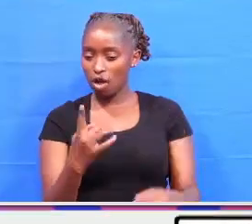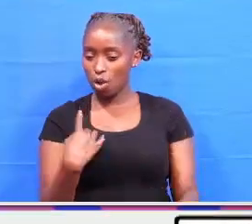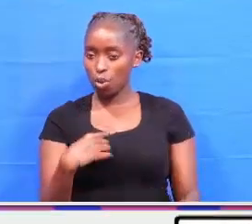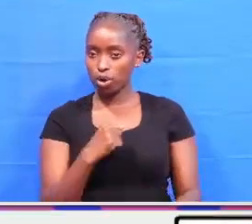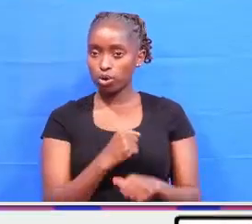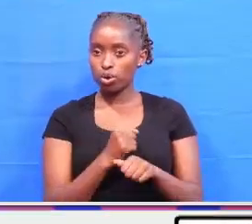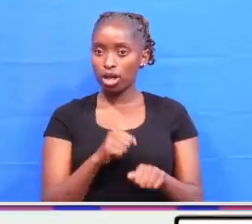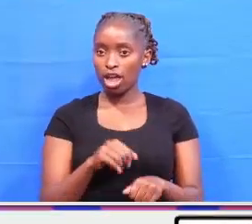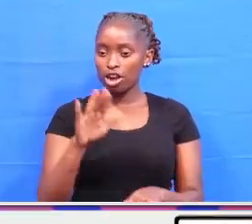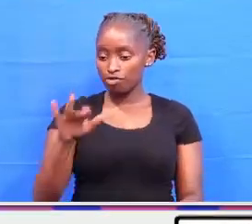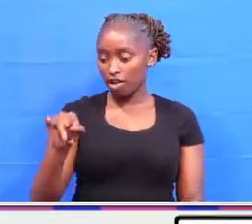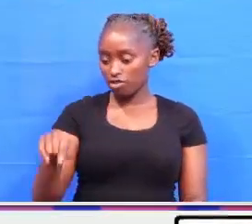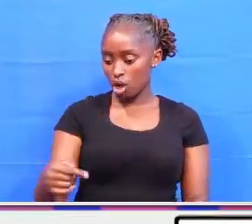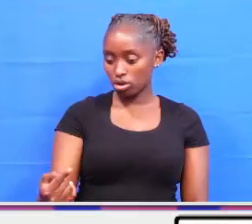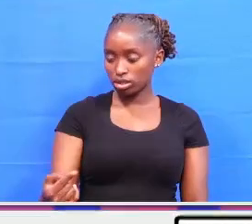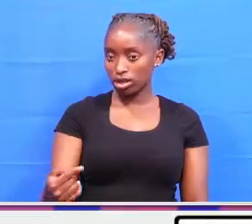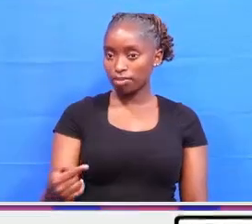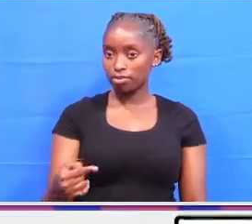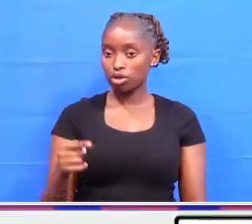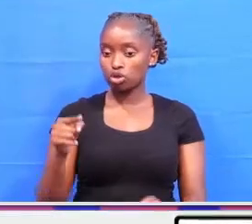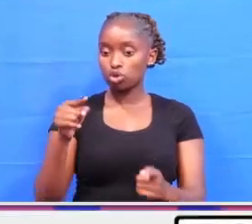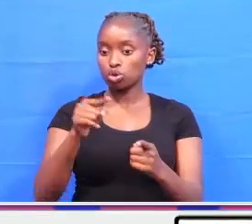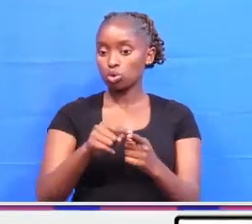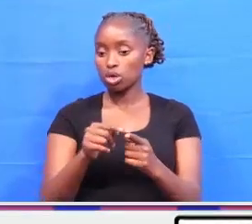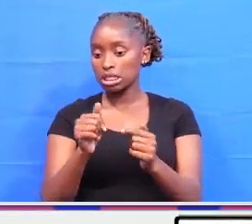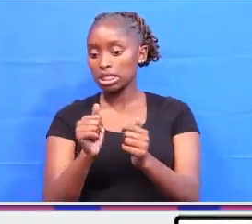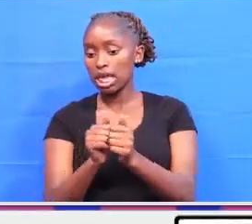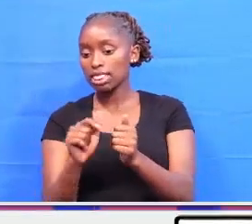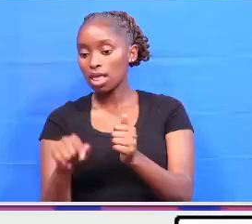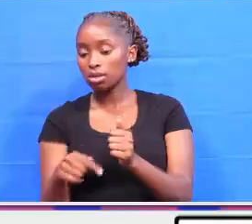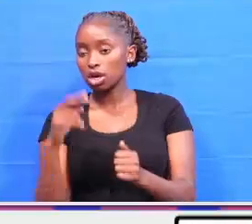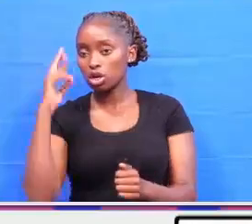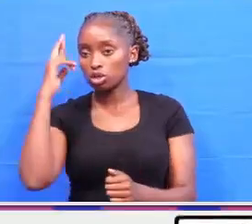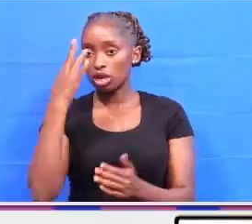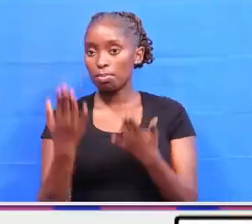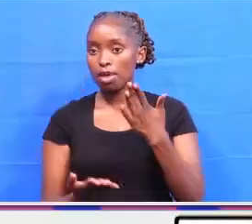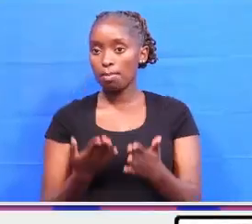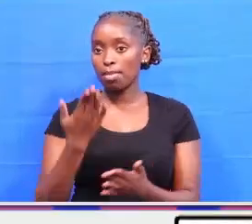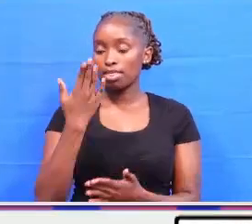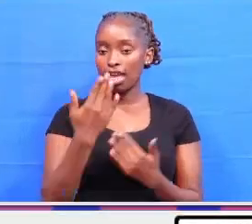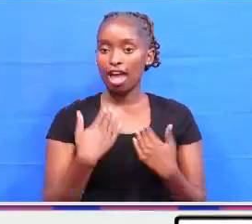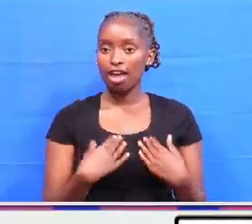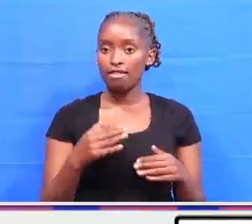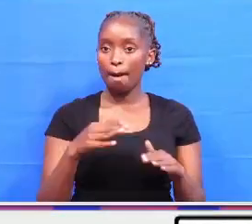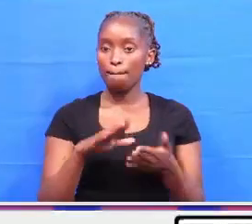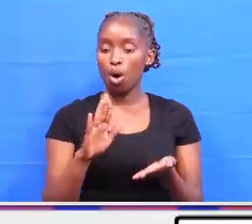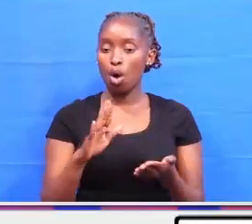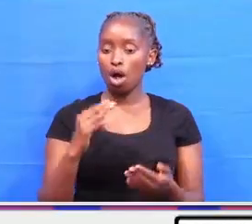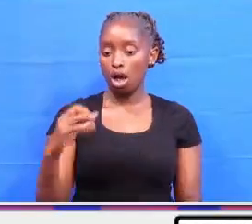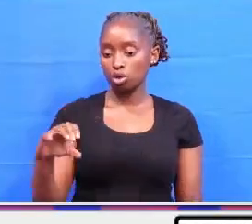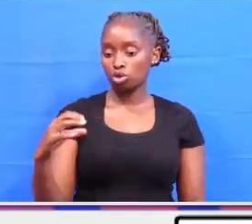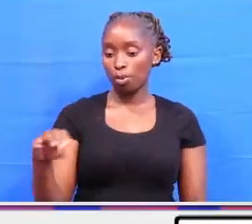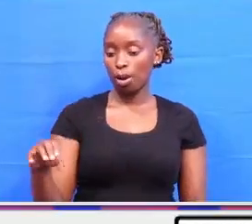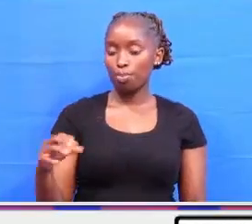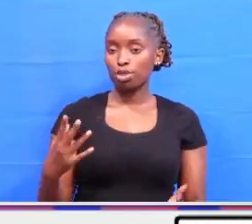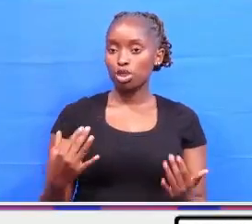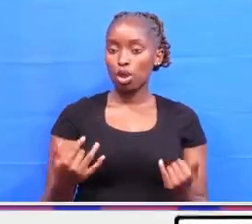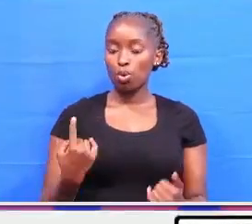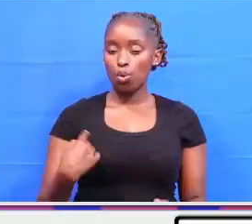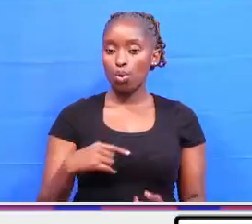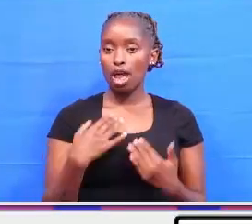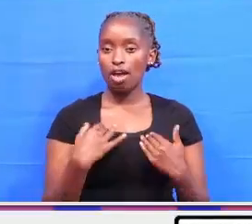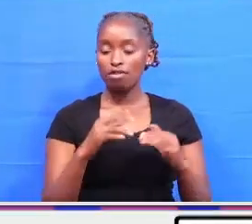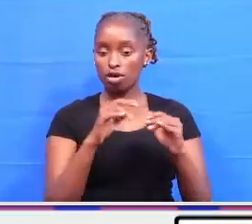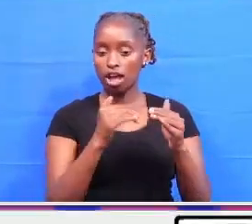the 5,000 to 10,000? Because maybe that's where there are more clients. Yeah, so you're having to look at changing